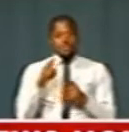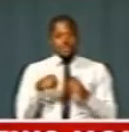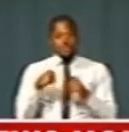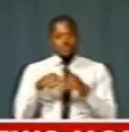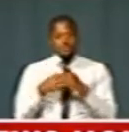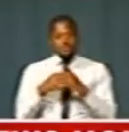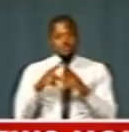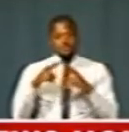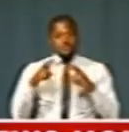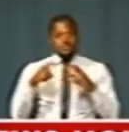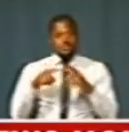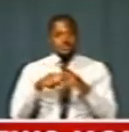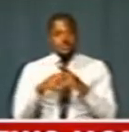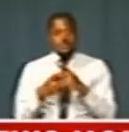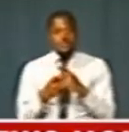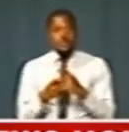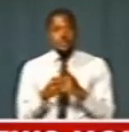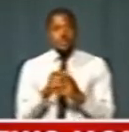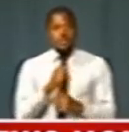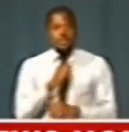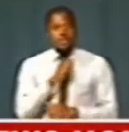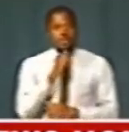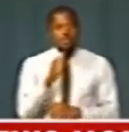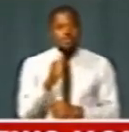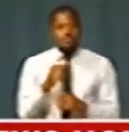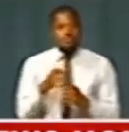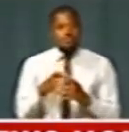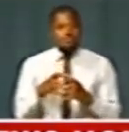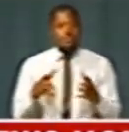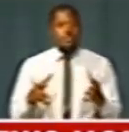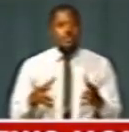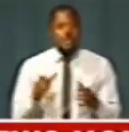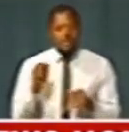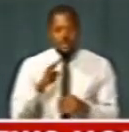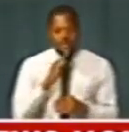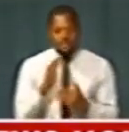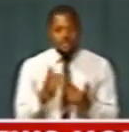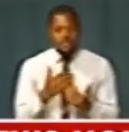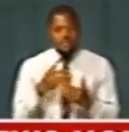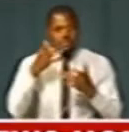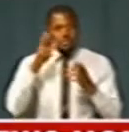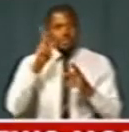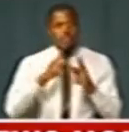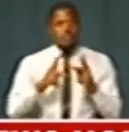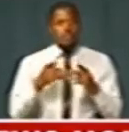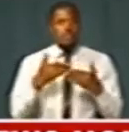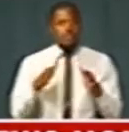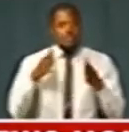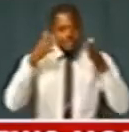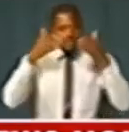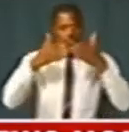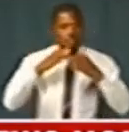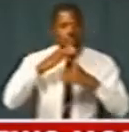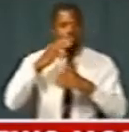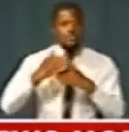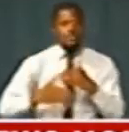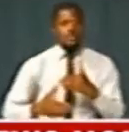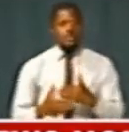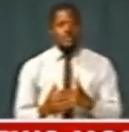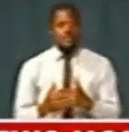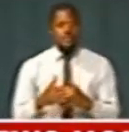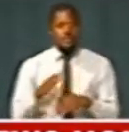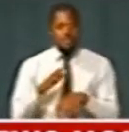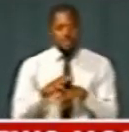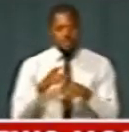HIV prevention campaign is not re-intensified, it can easily cause people to lose focus completely on the